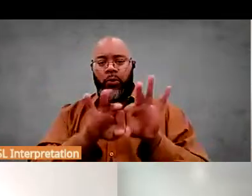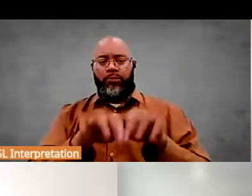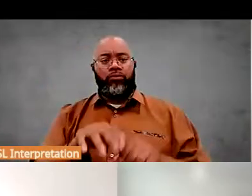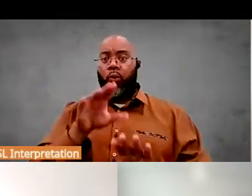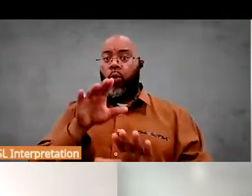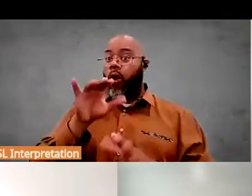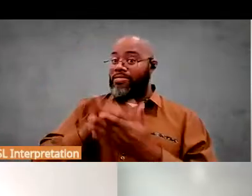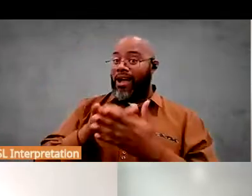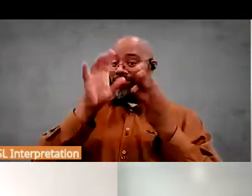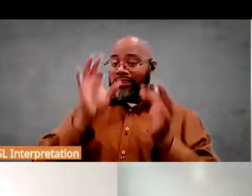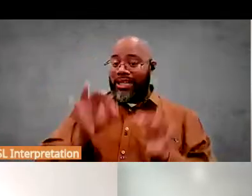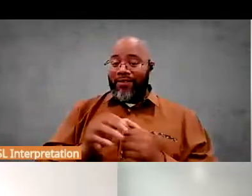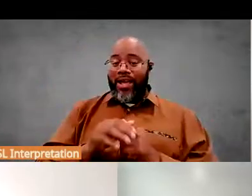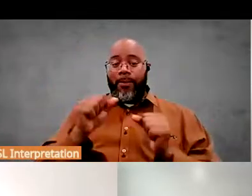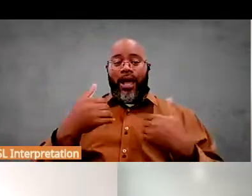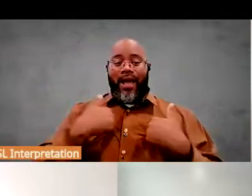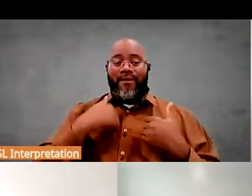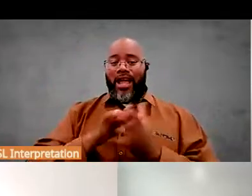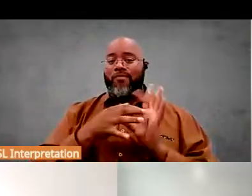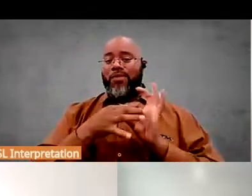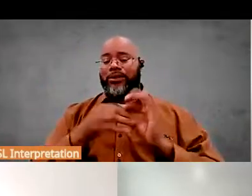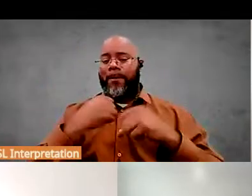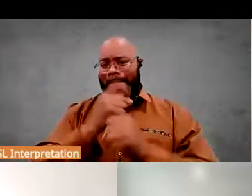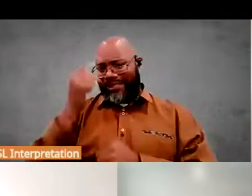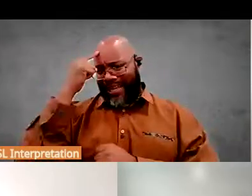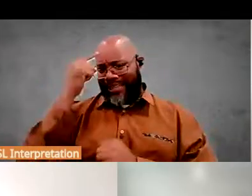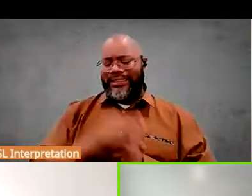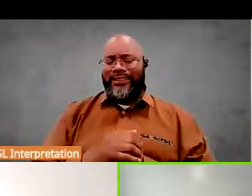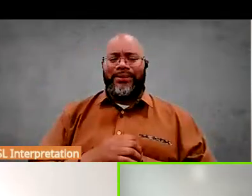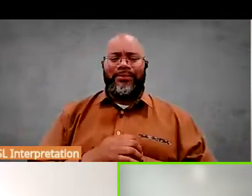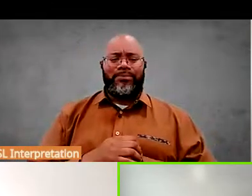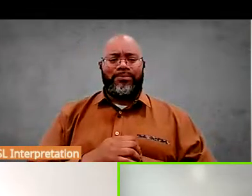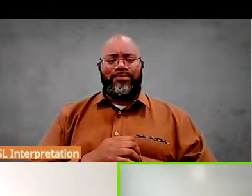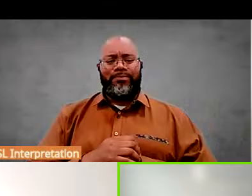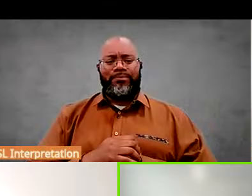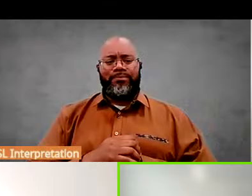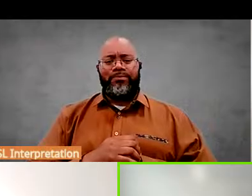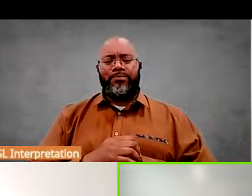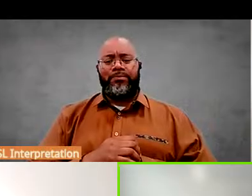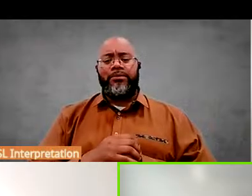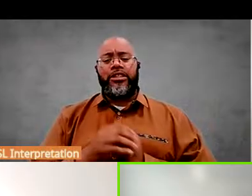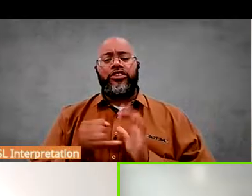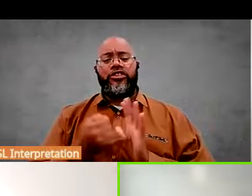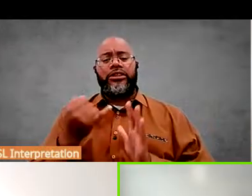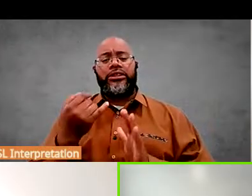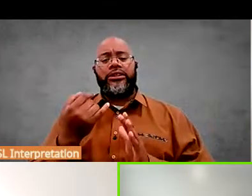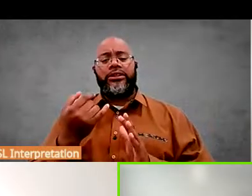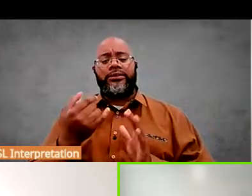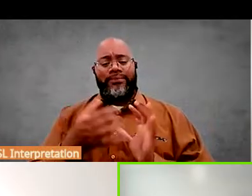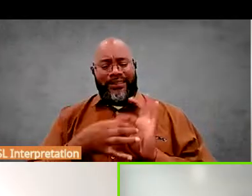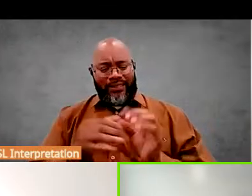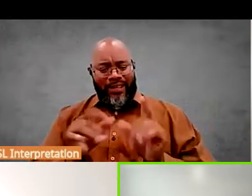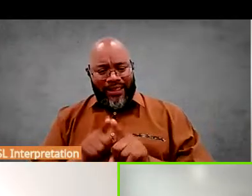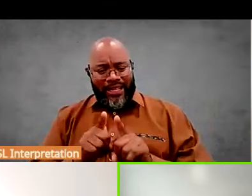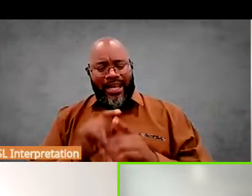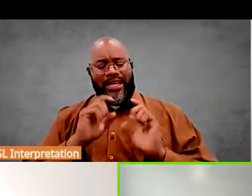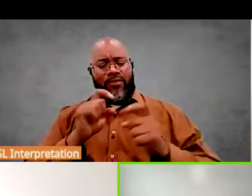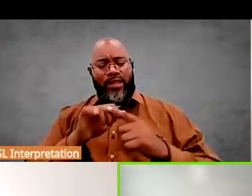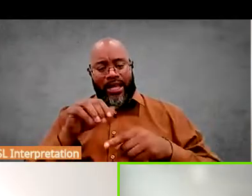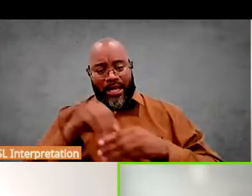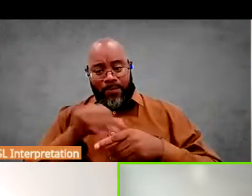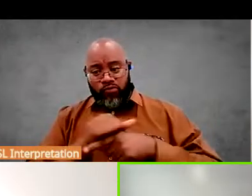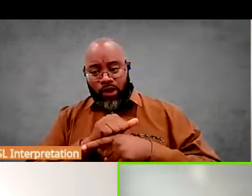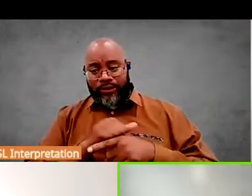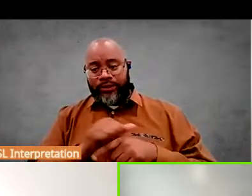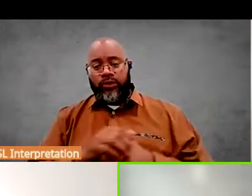I makes sense. mean, Being able to have that relationship makes sense. Yes. Um, just to supplement that and to give you like that in practice,